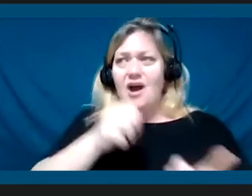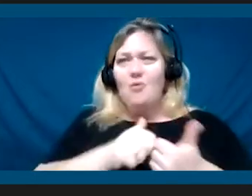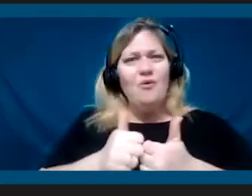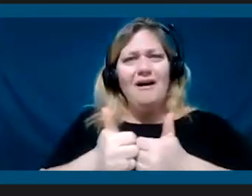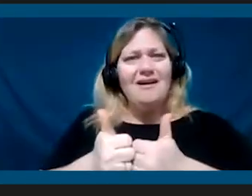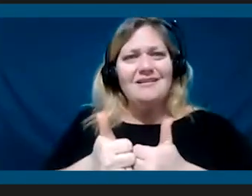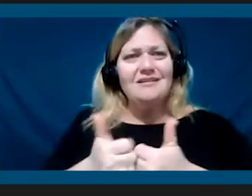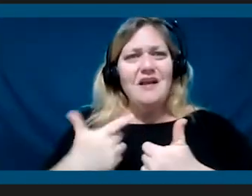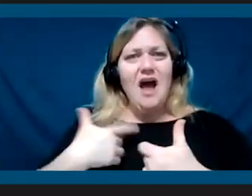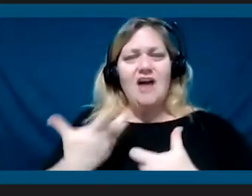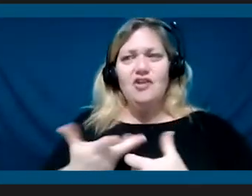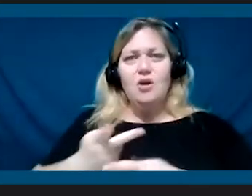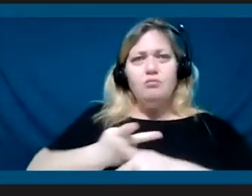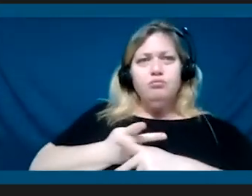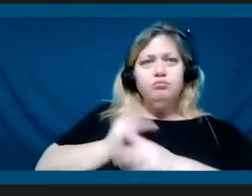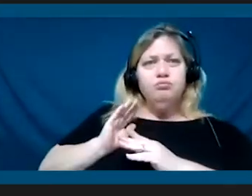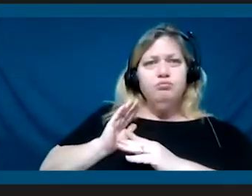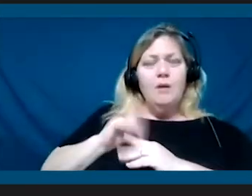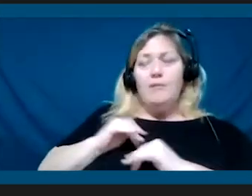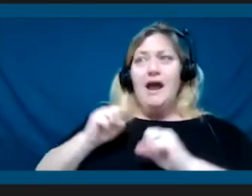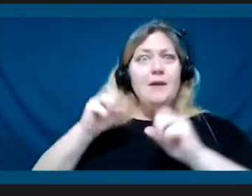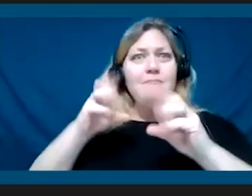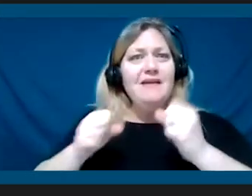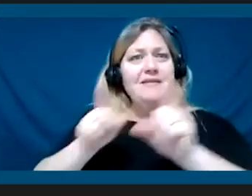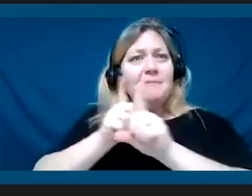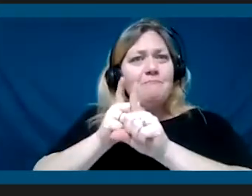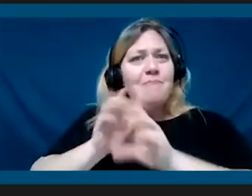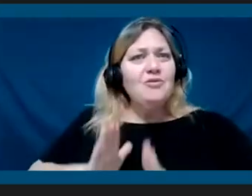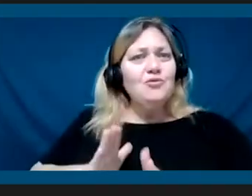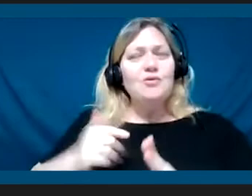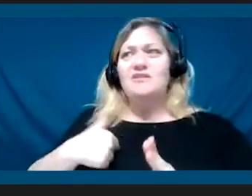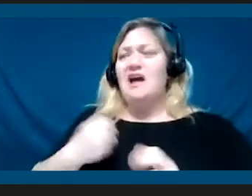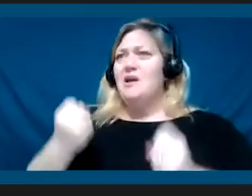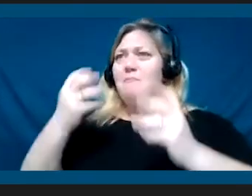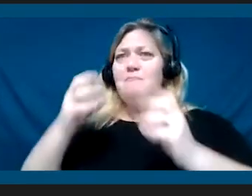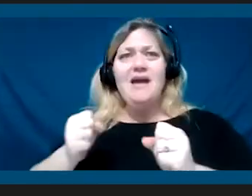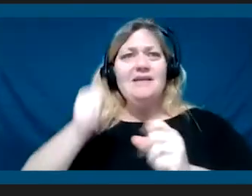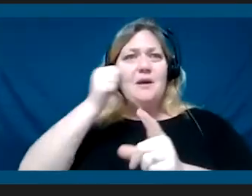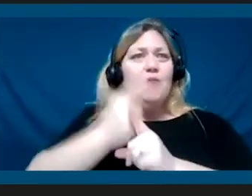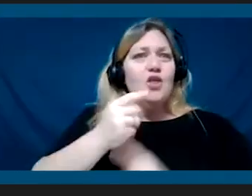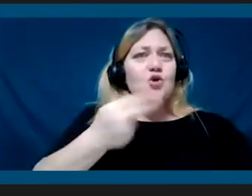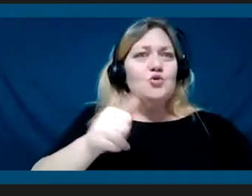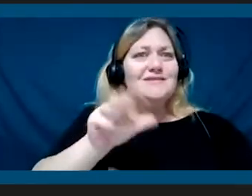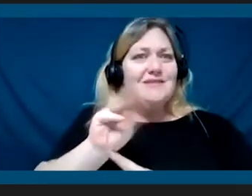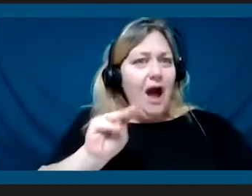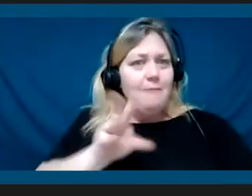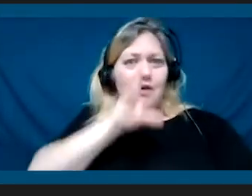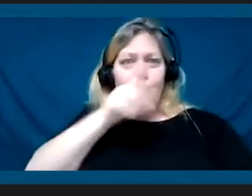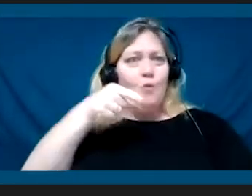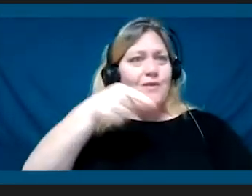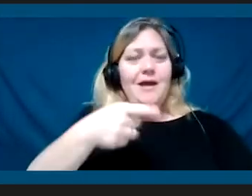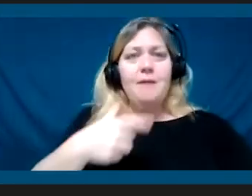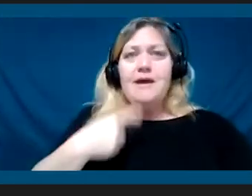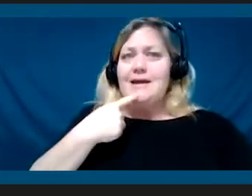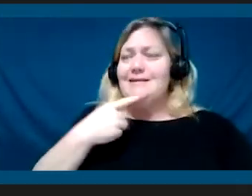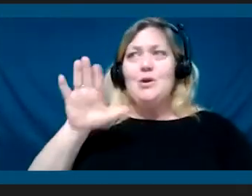should hold back. But I had amazing mentors. I had, Brother Hussam, I've spoken to him, and he said, this